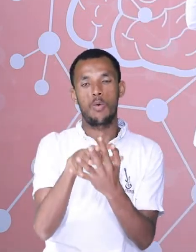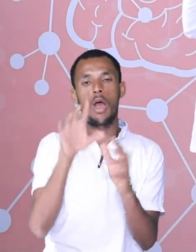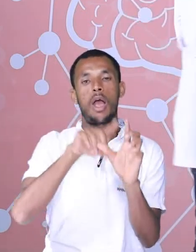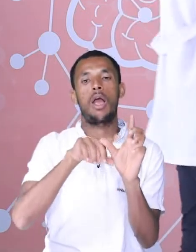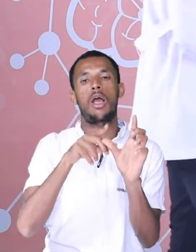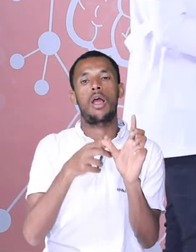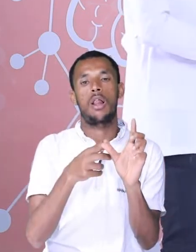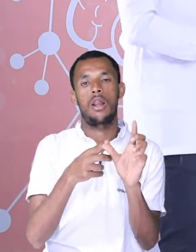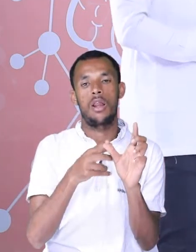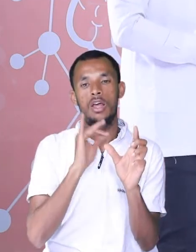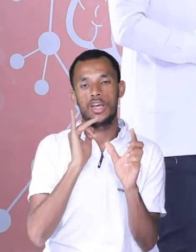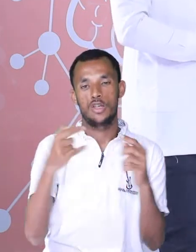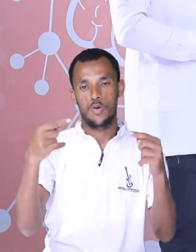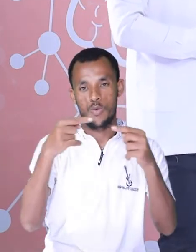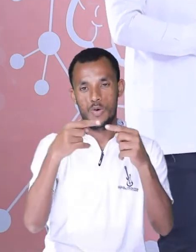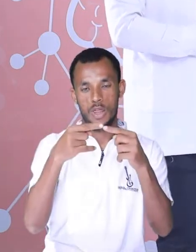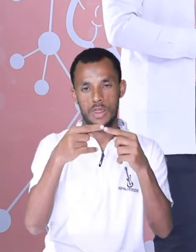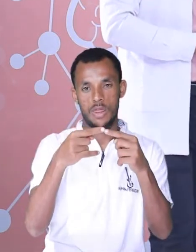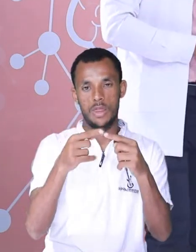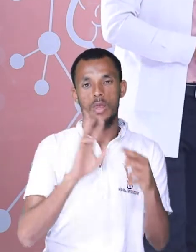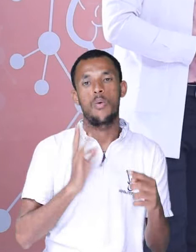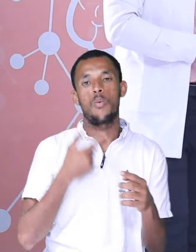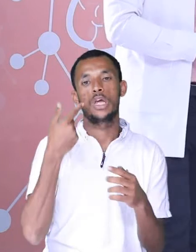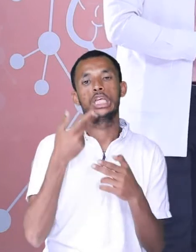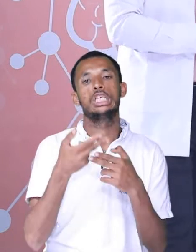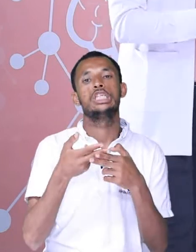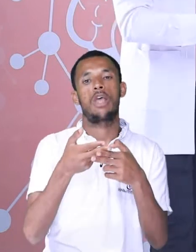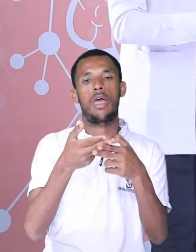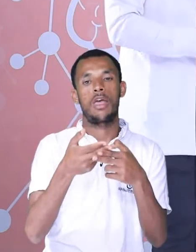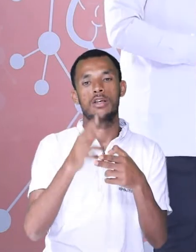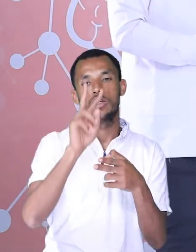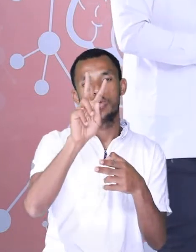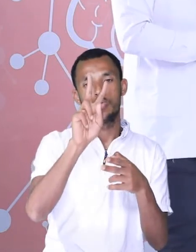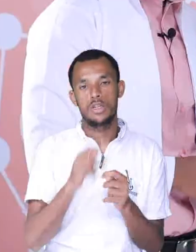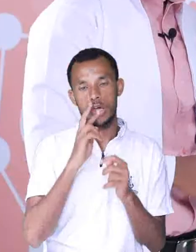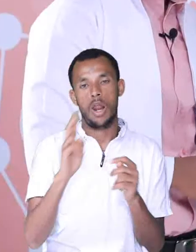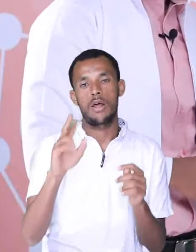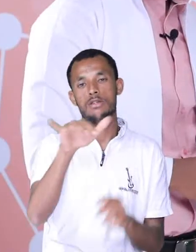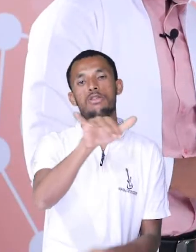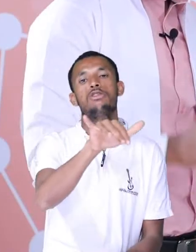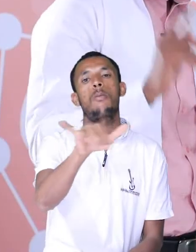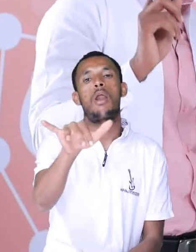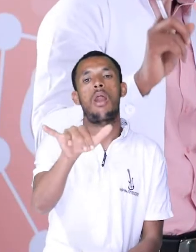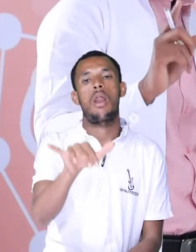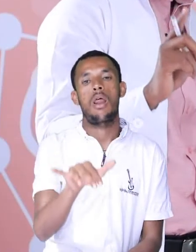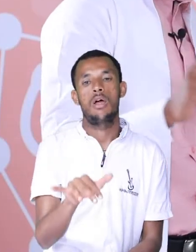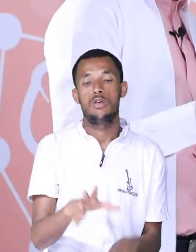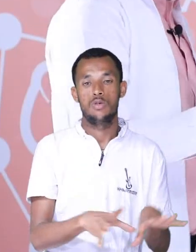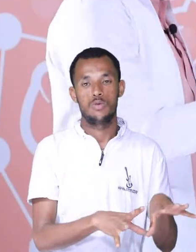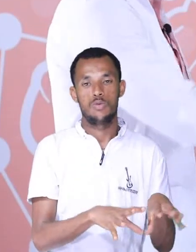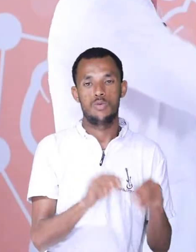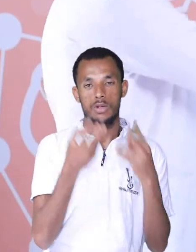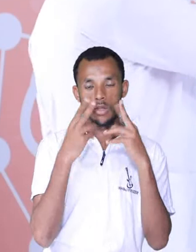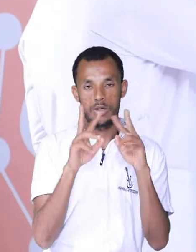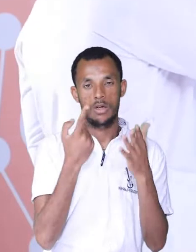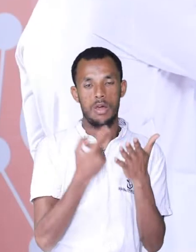angle is congruent, then we can say the two triangles are similar. Students,